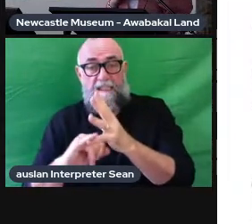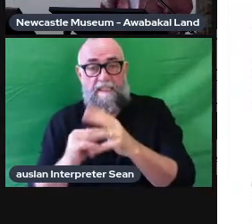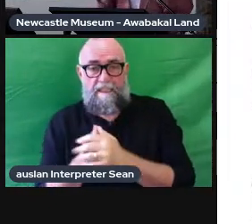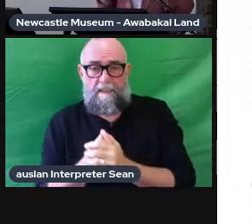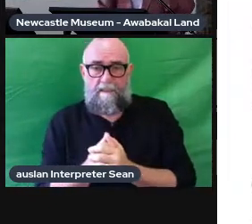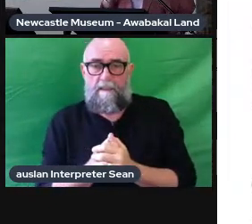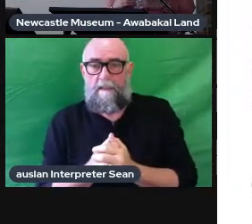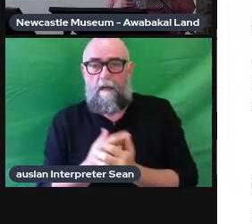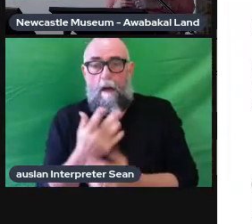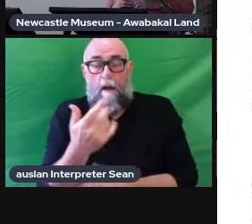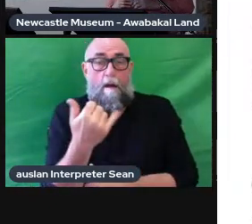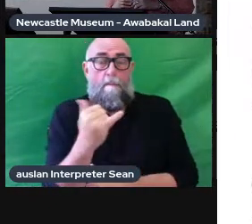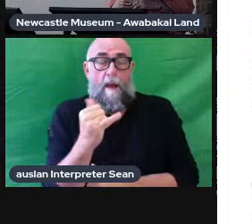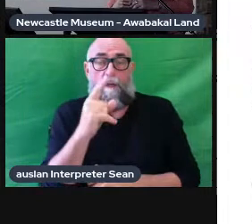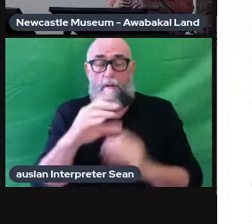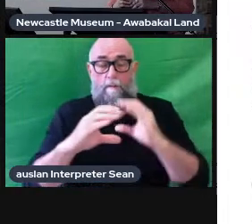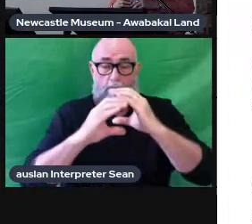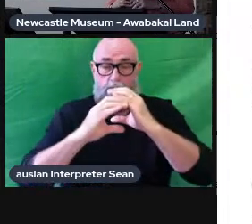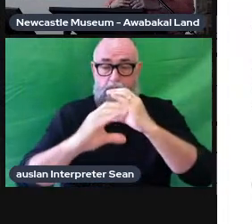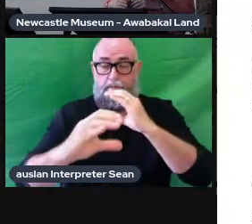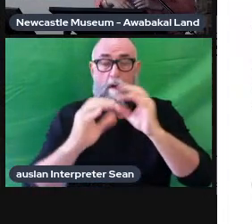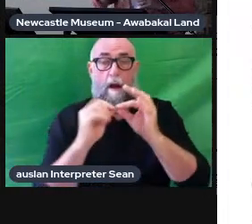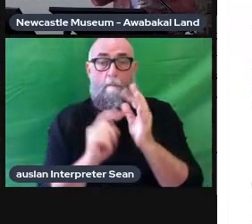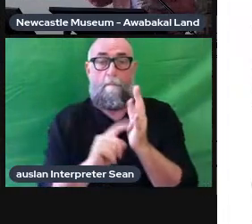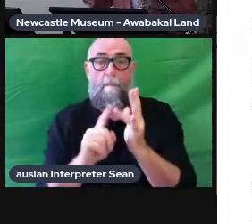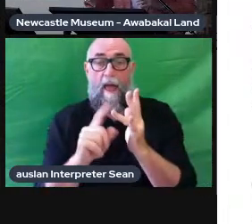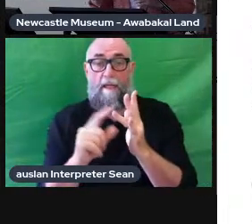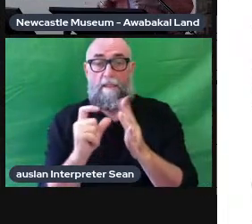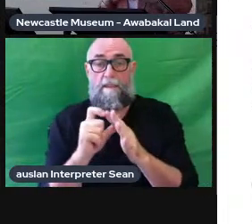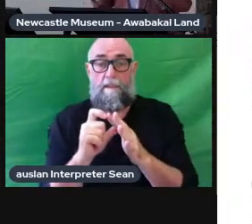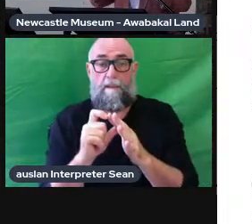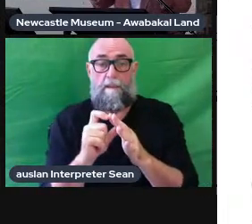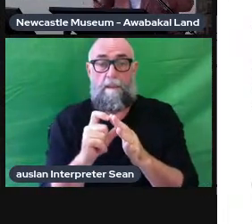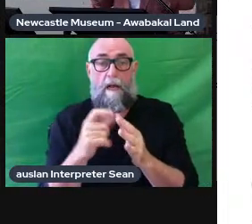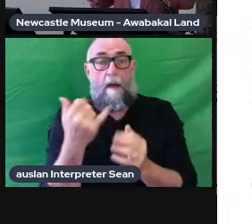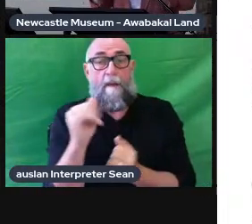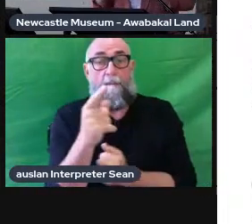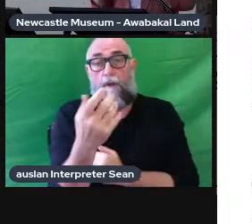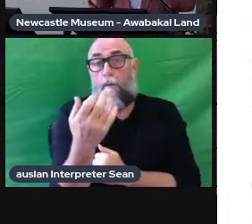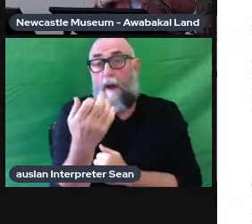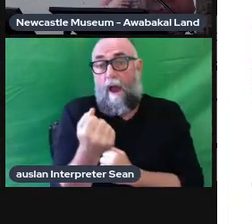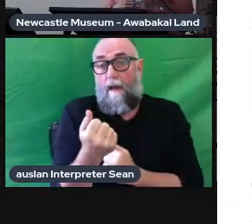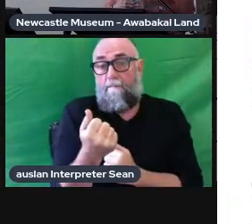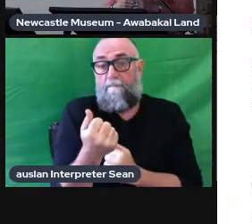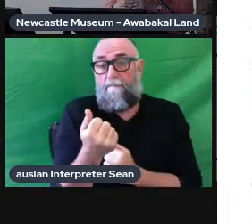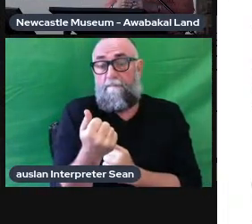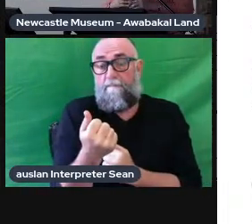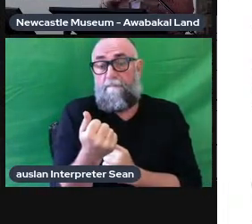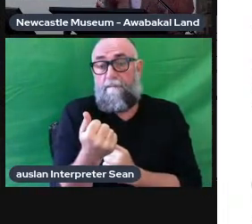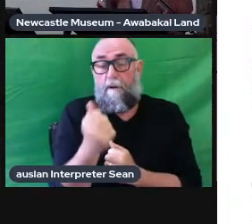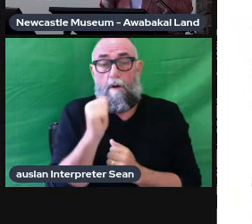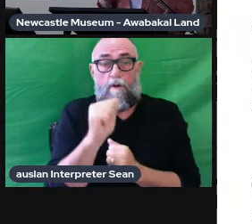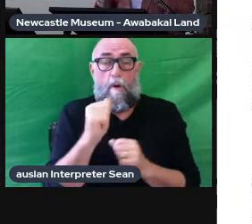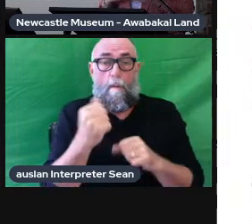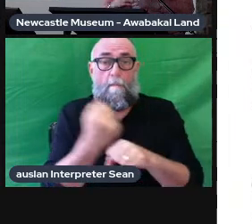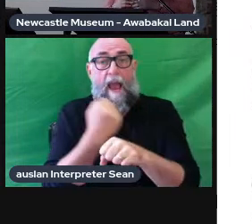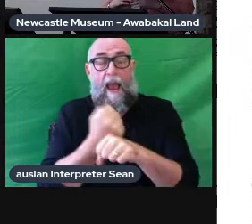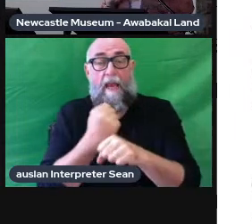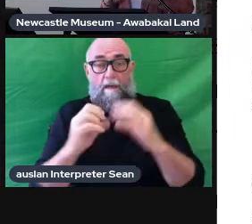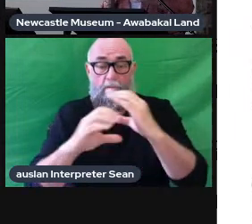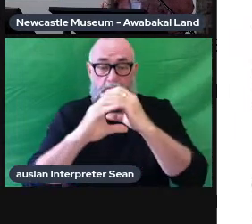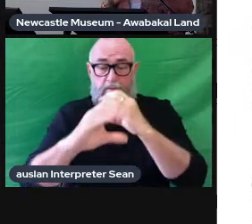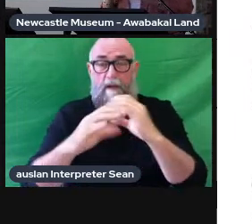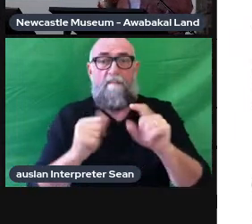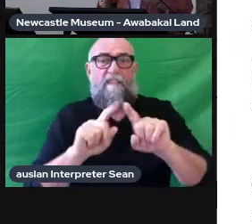have changes in the structure of their blood vessels. They may be born with structural differences. There may be some other